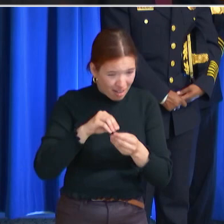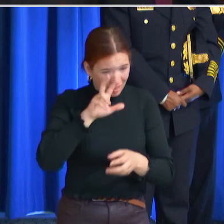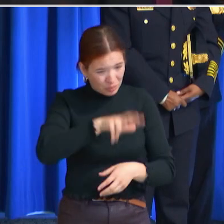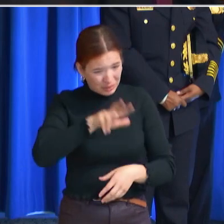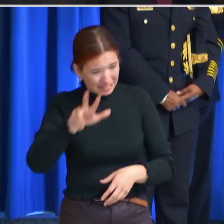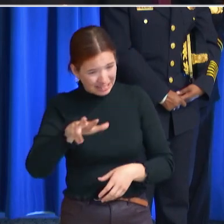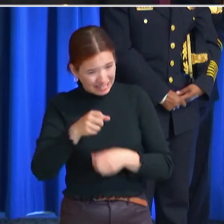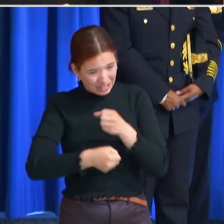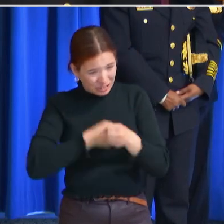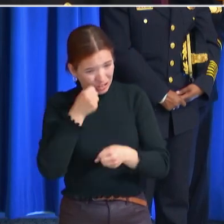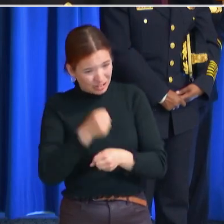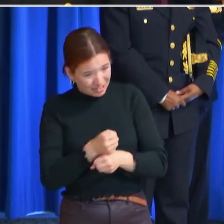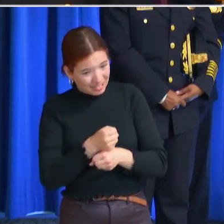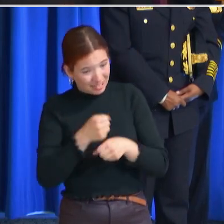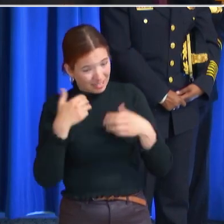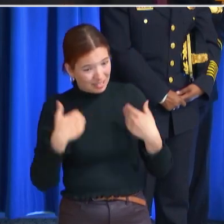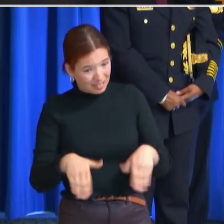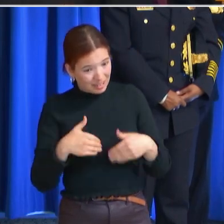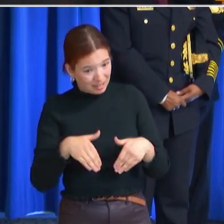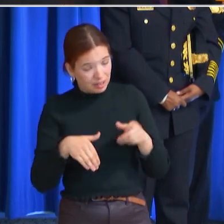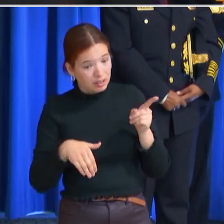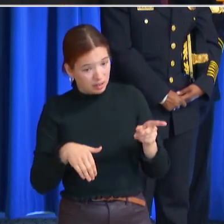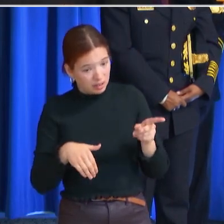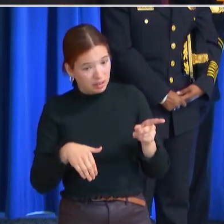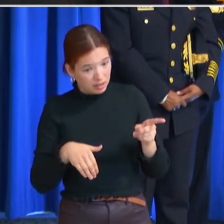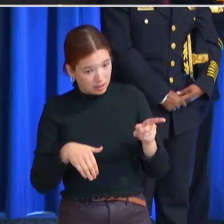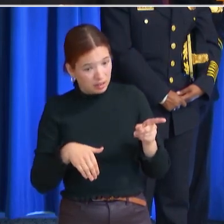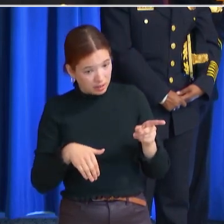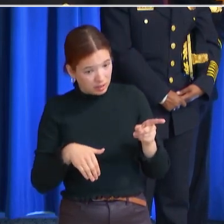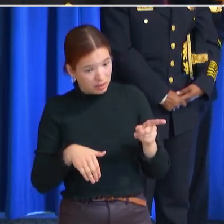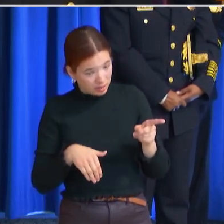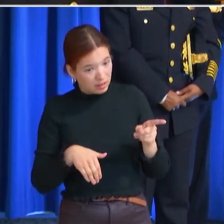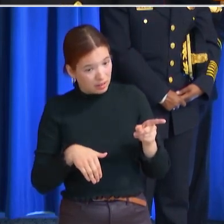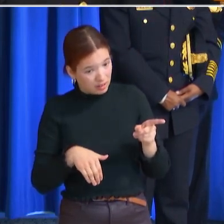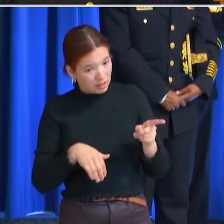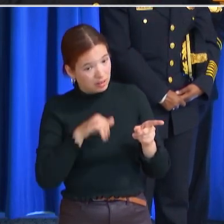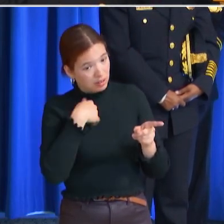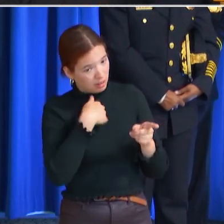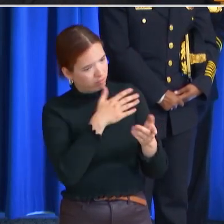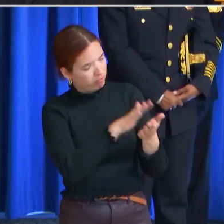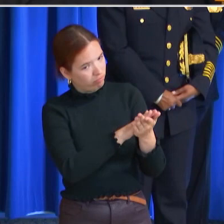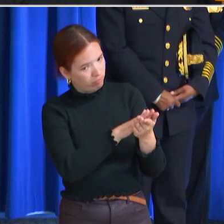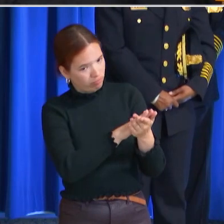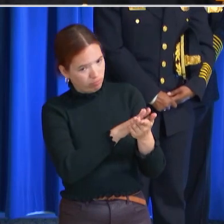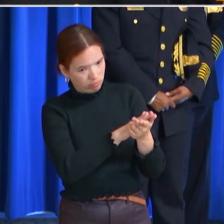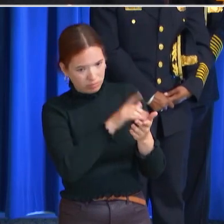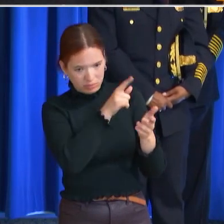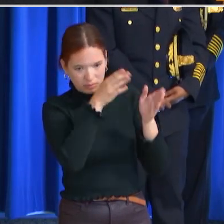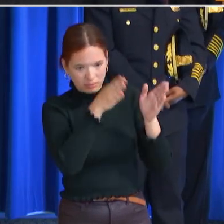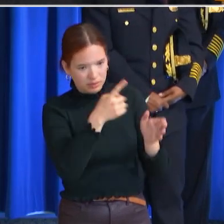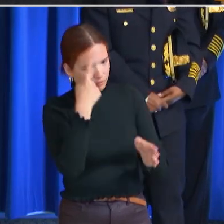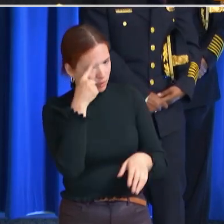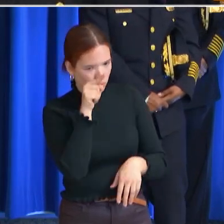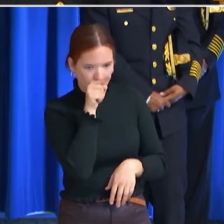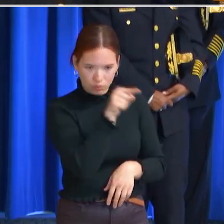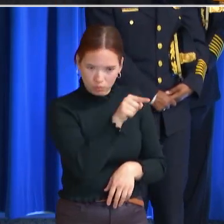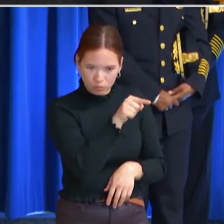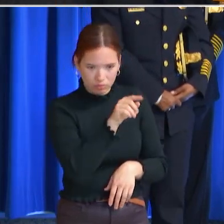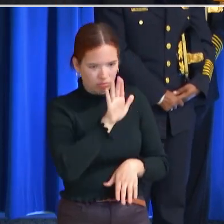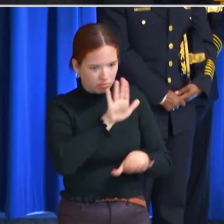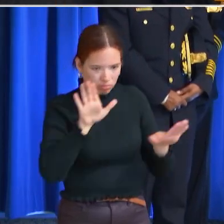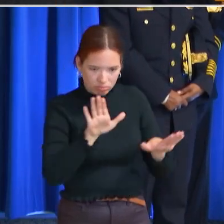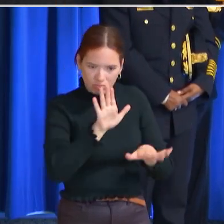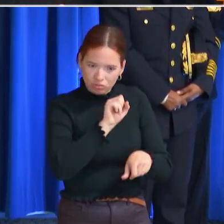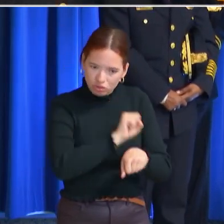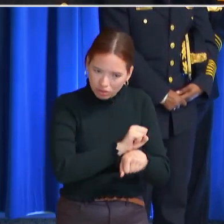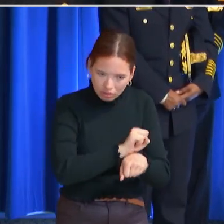a few years back. Good for you. That you have done a job well. You can walk out and